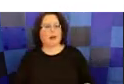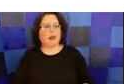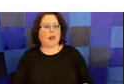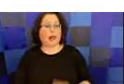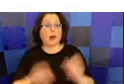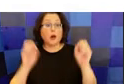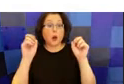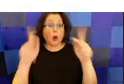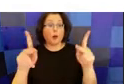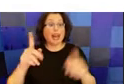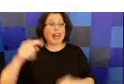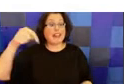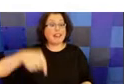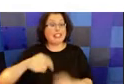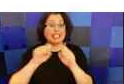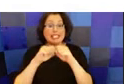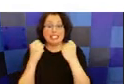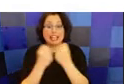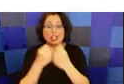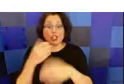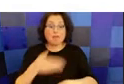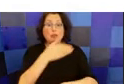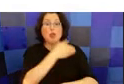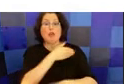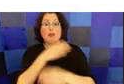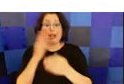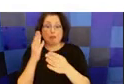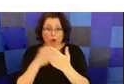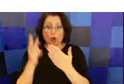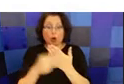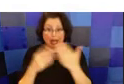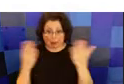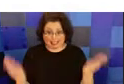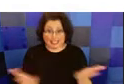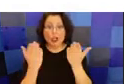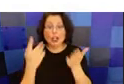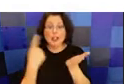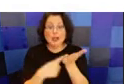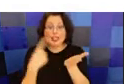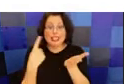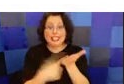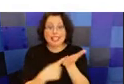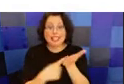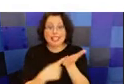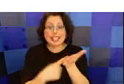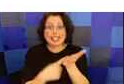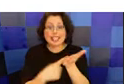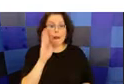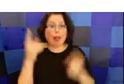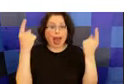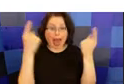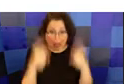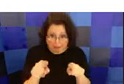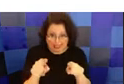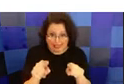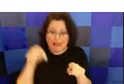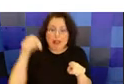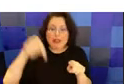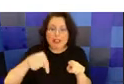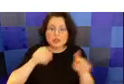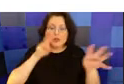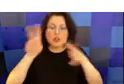So our station improvement program, under which the project we're here to discuss tonight is happening, was created